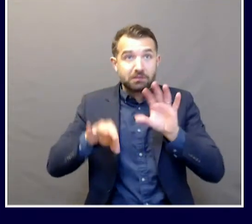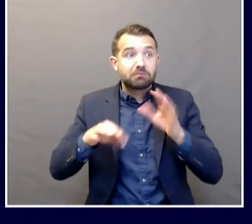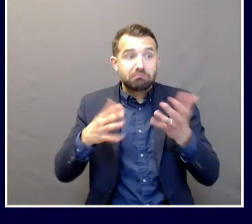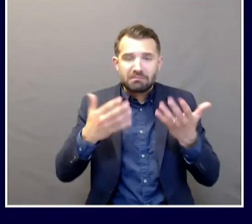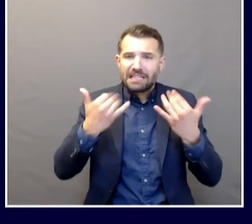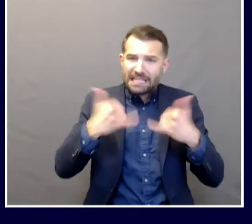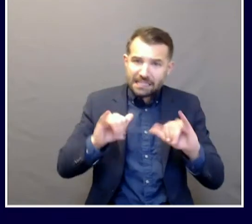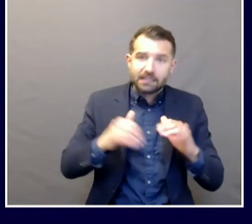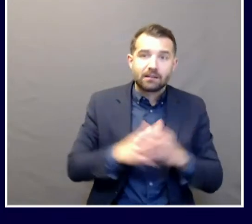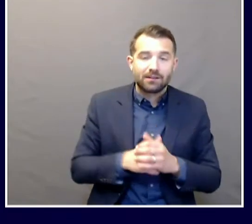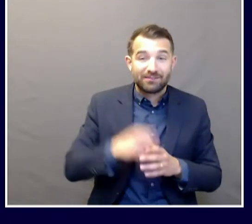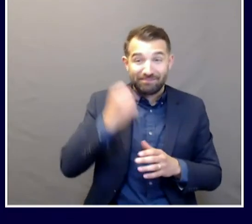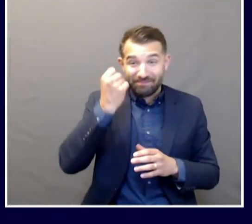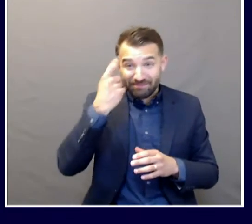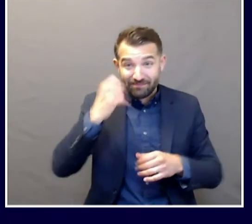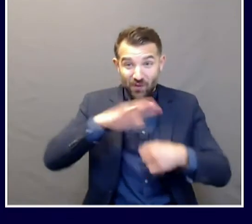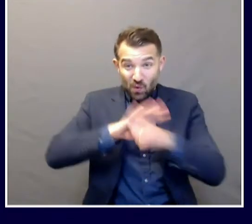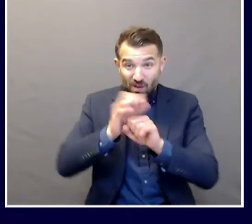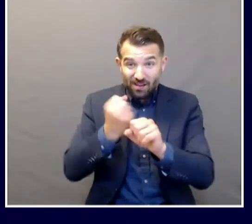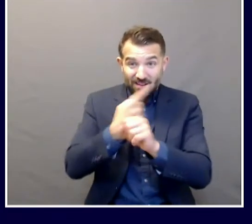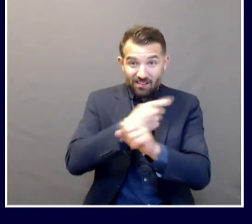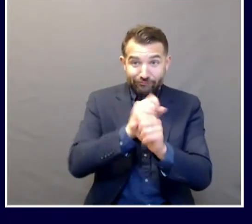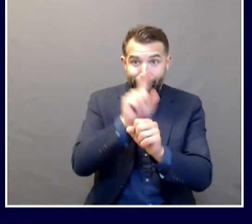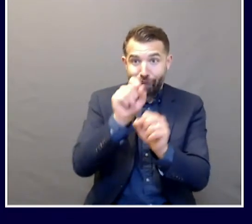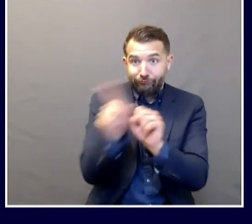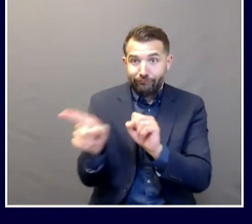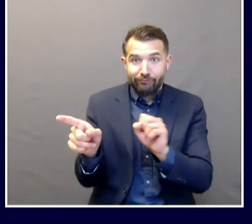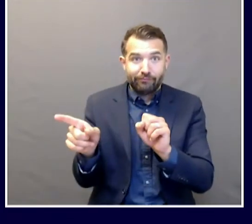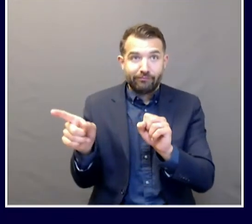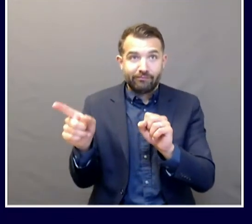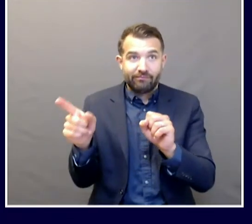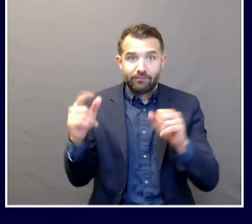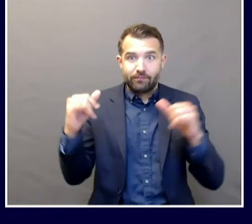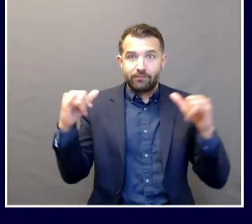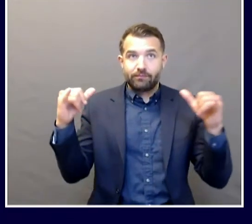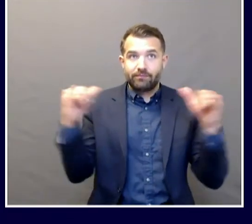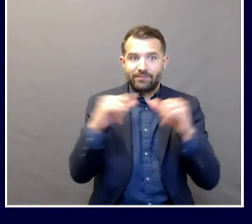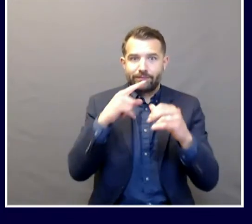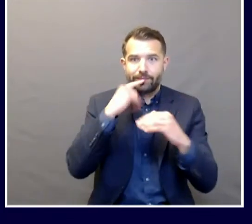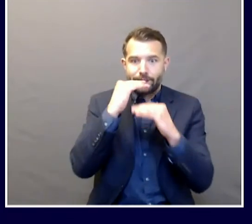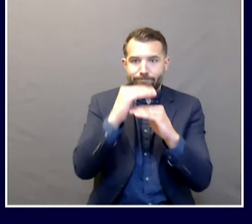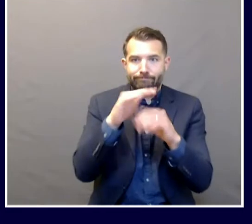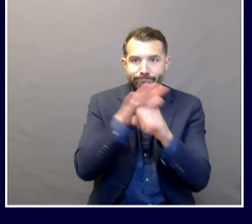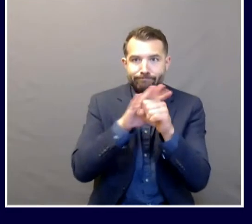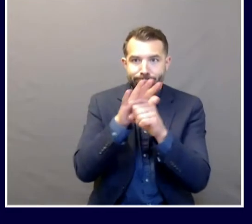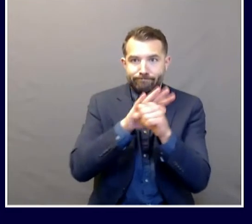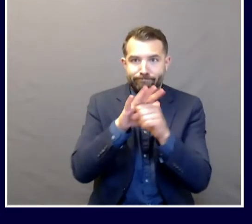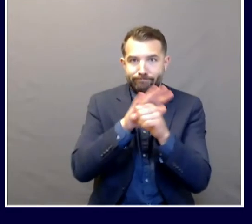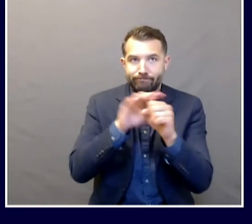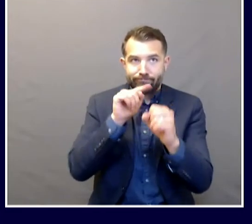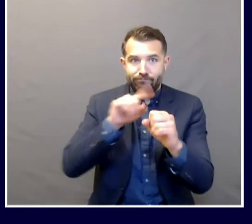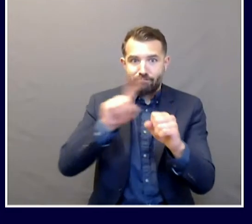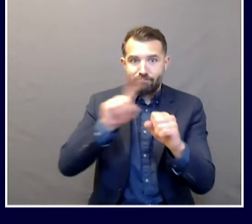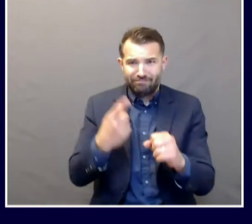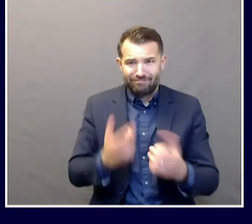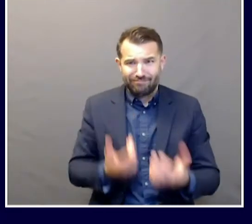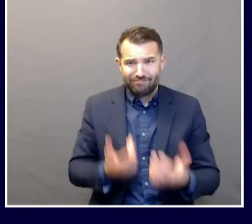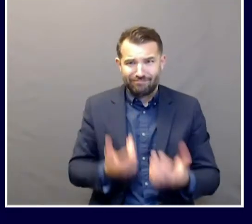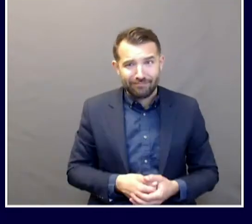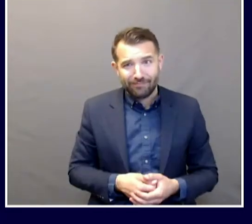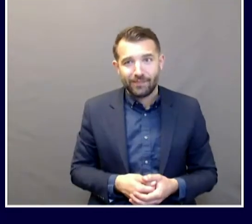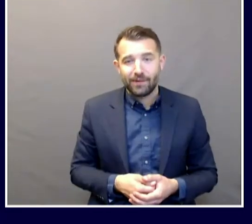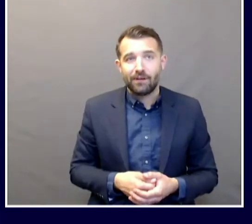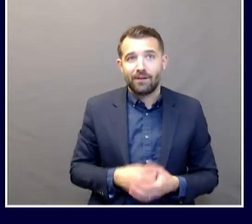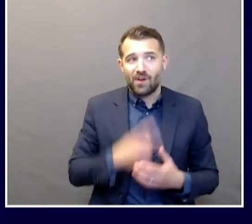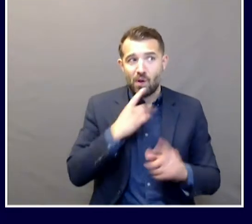by county phenomenon. The nature of variants, particularly at a state level, is it's